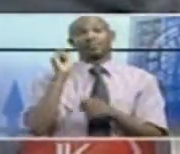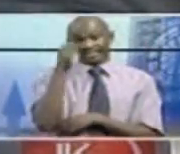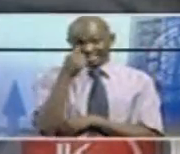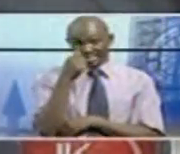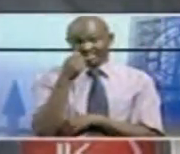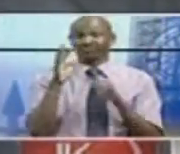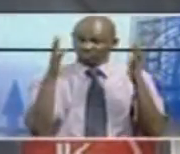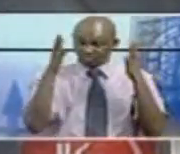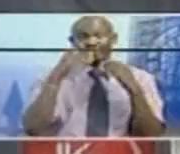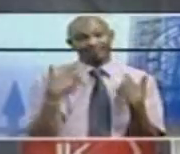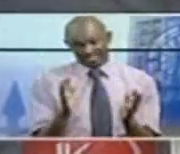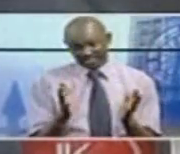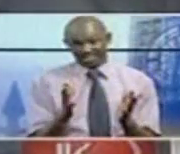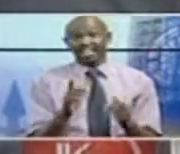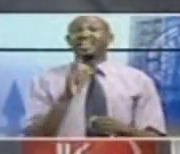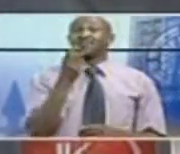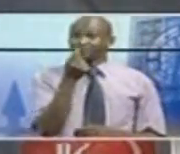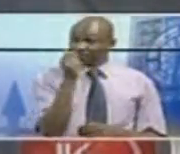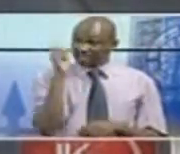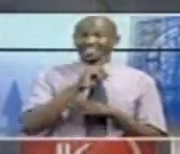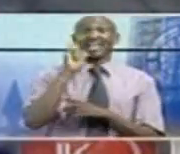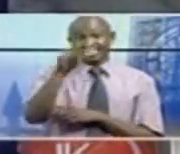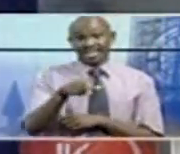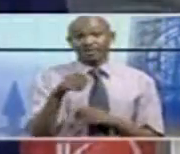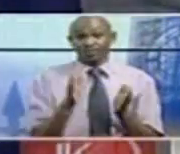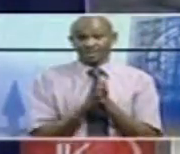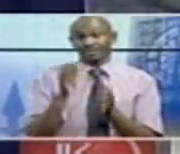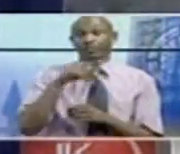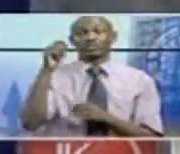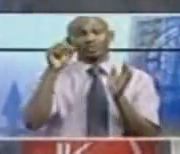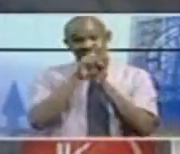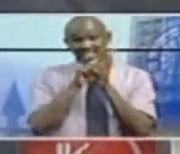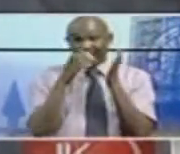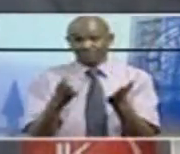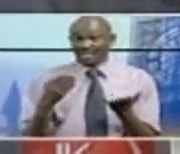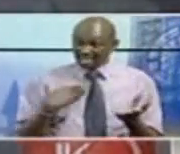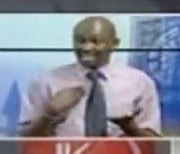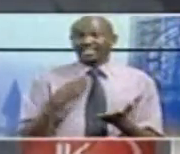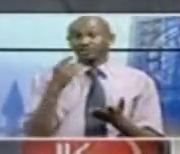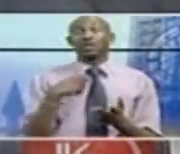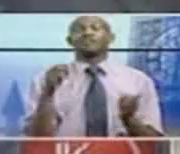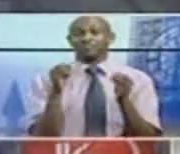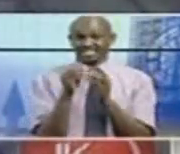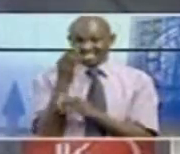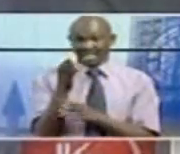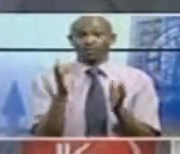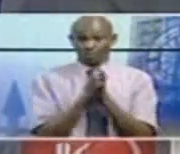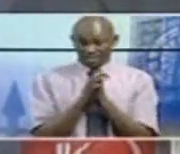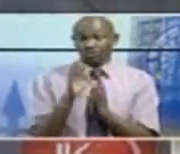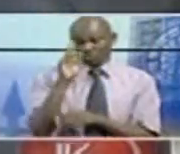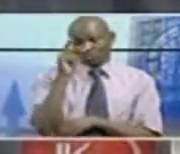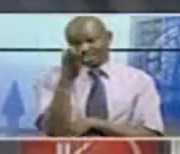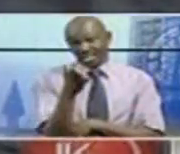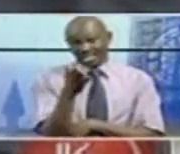And a few days later, together with his Iranian mate, they went to State House and had an exclusive meeting with the President Uhuru